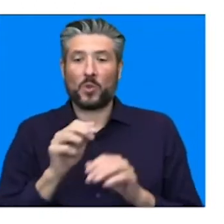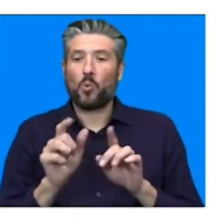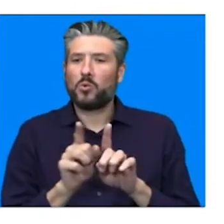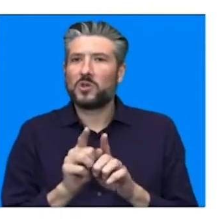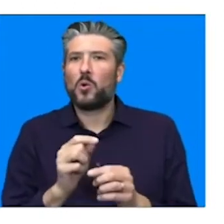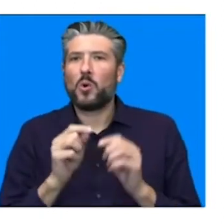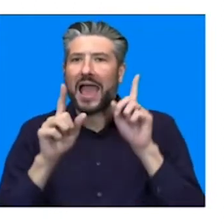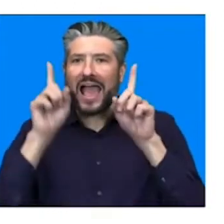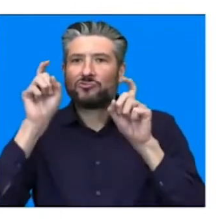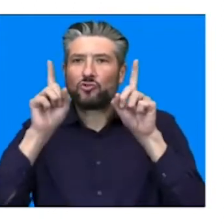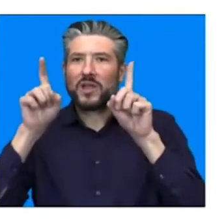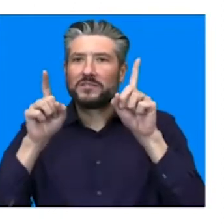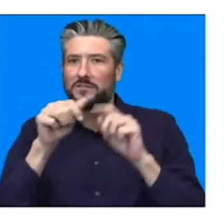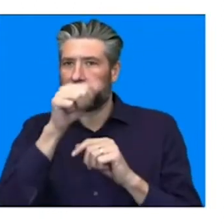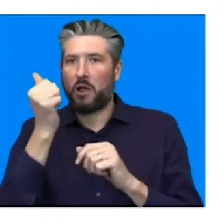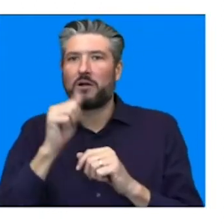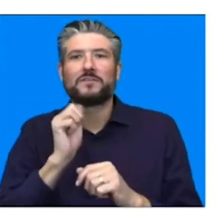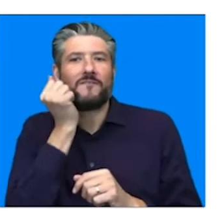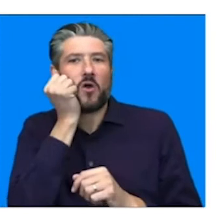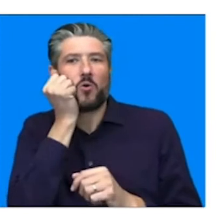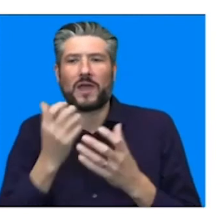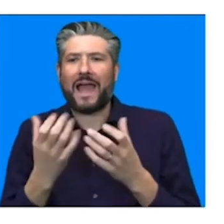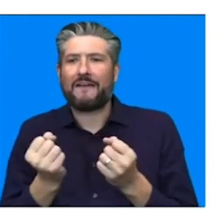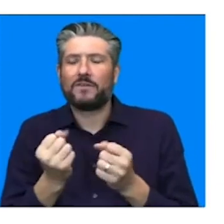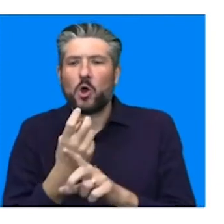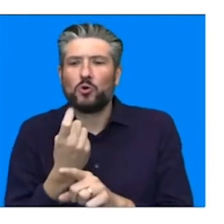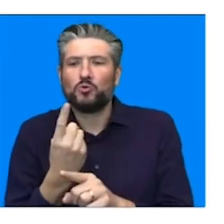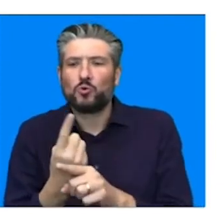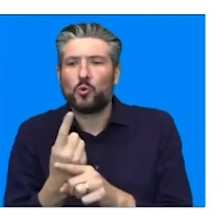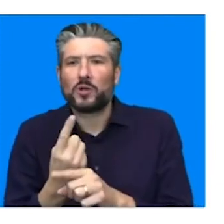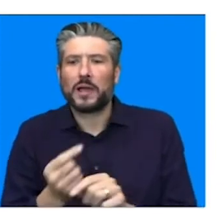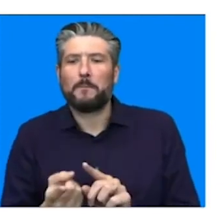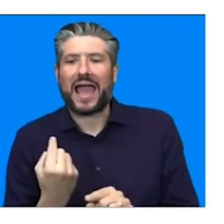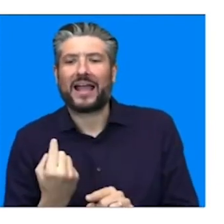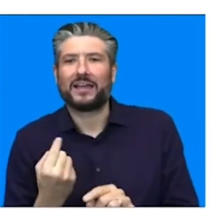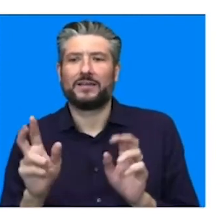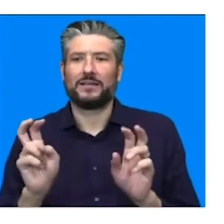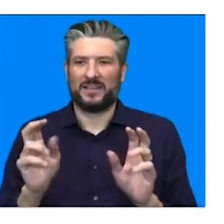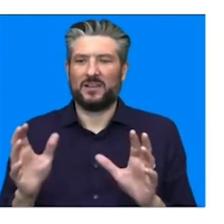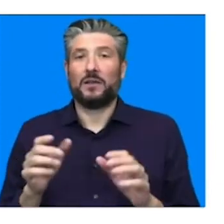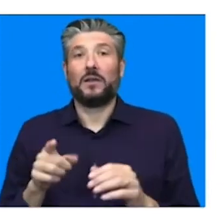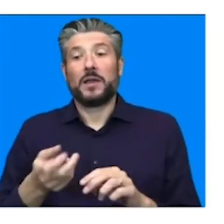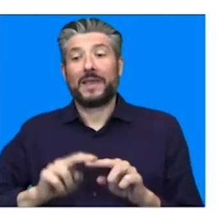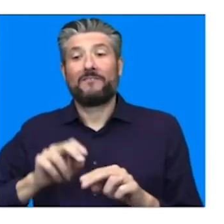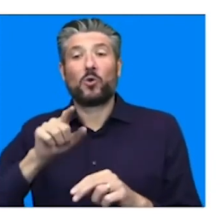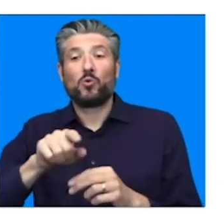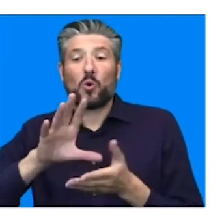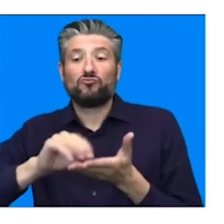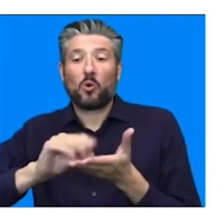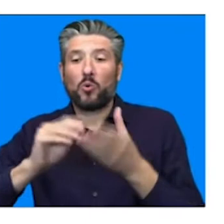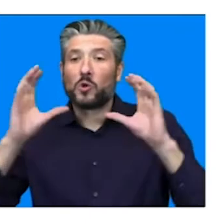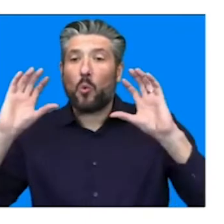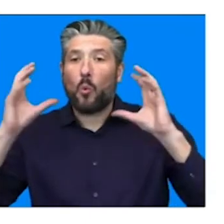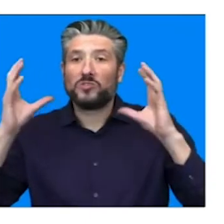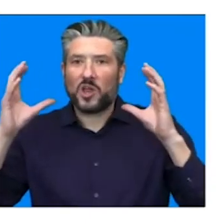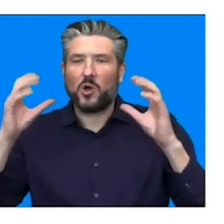smartphones. Now, what about resources? If you need to record something using audio, then UKAAF has the following